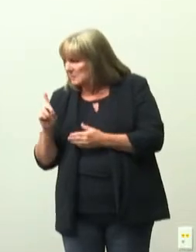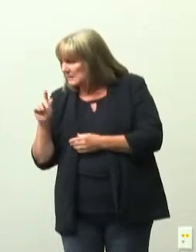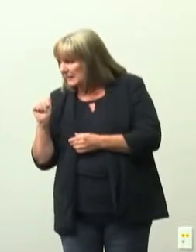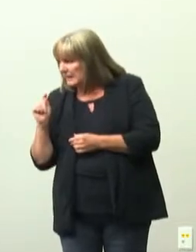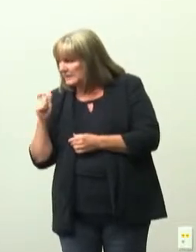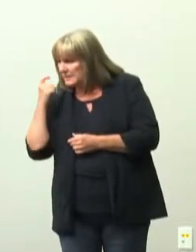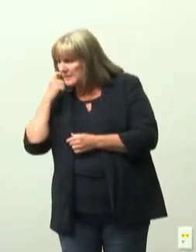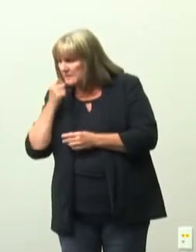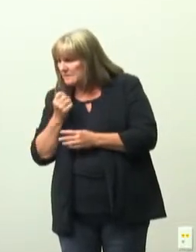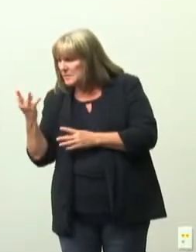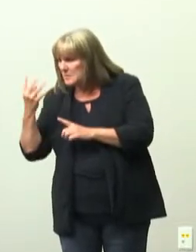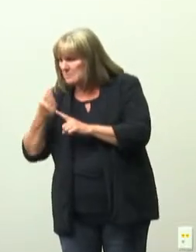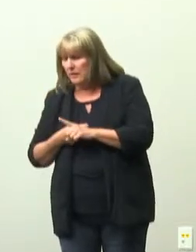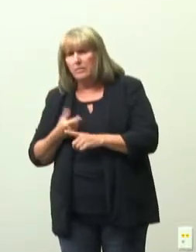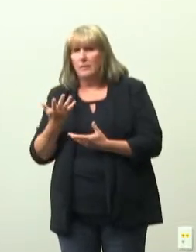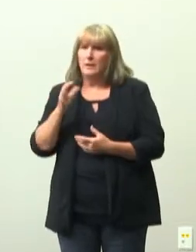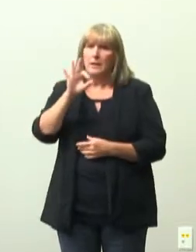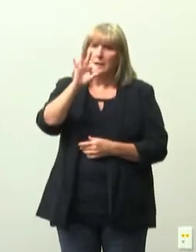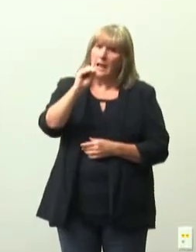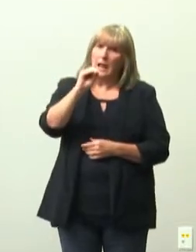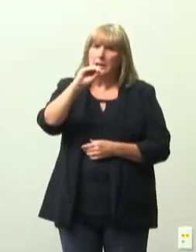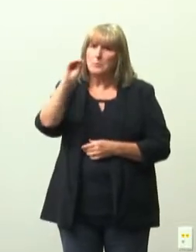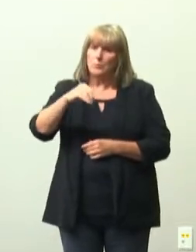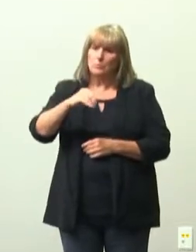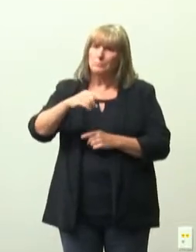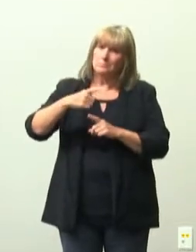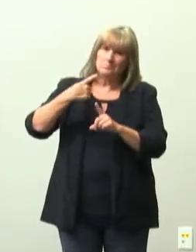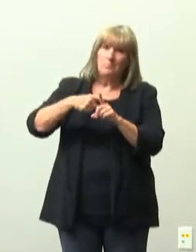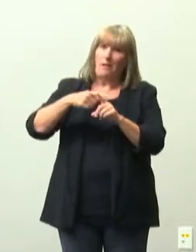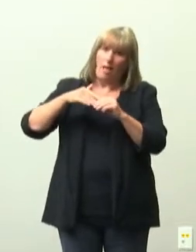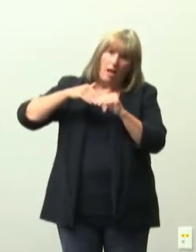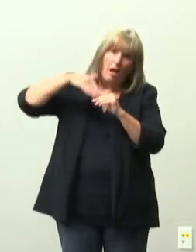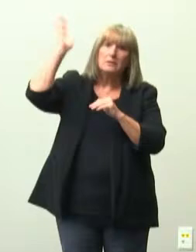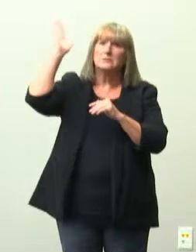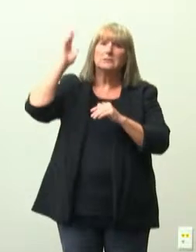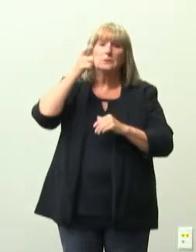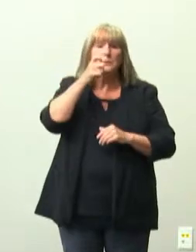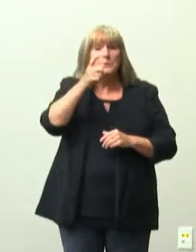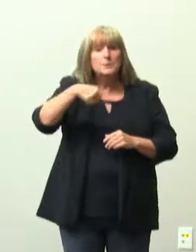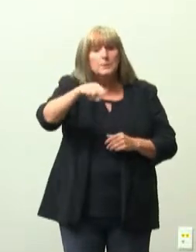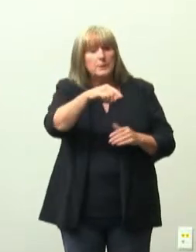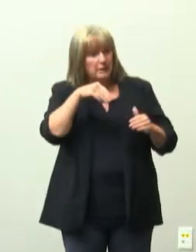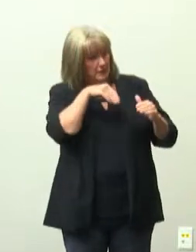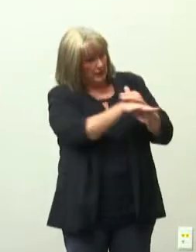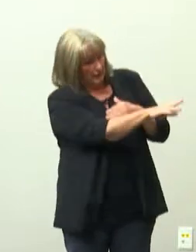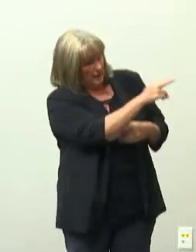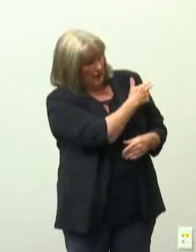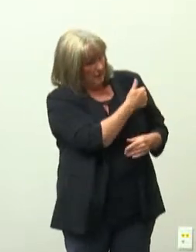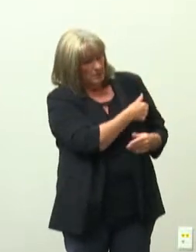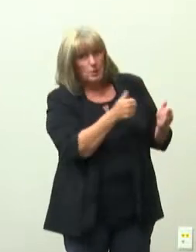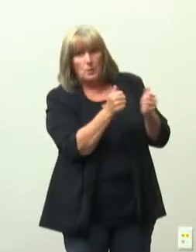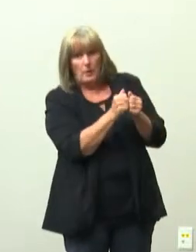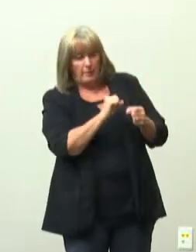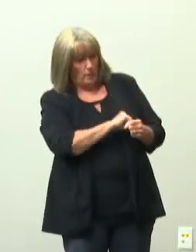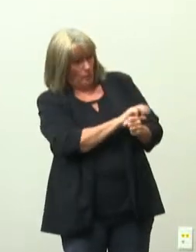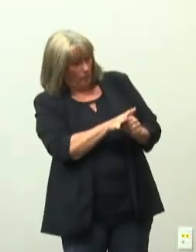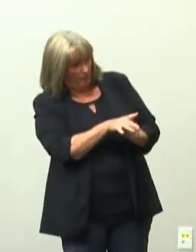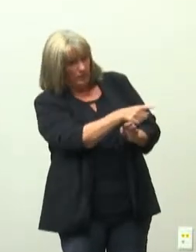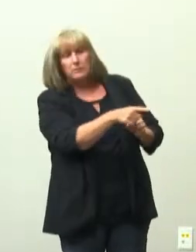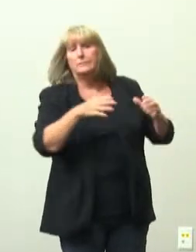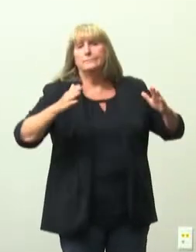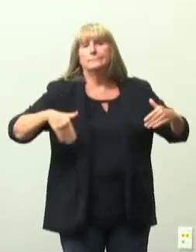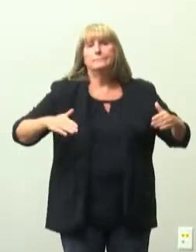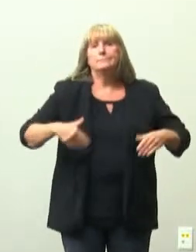like you hear nationally, it's 90+% of the patients who are admitted with COVID-19 are